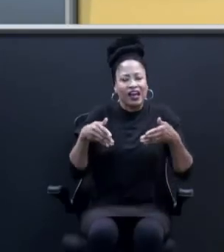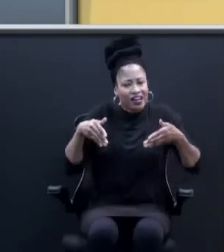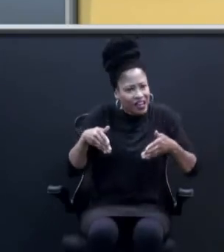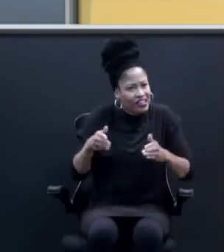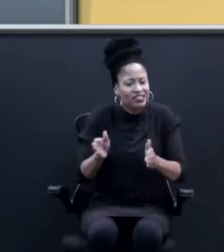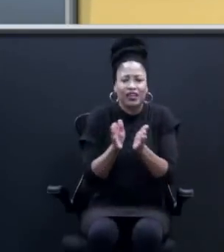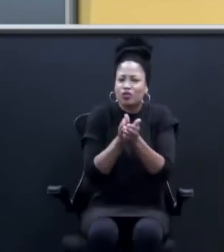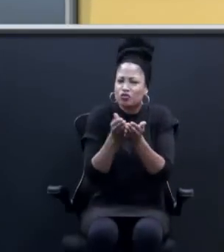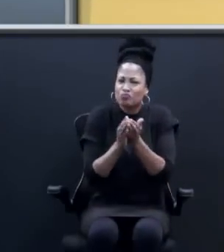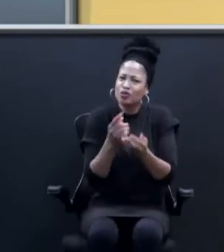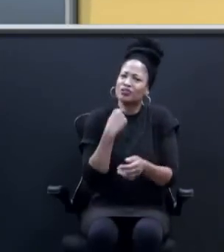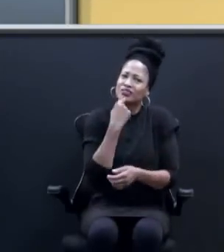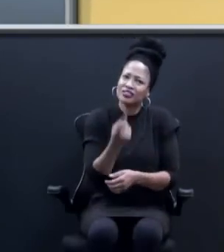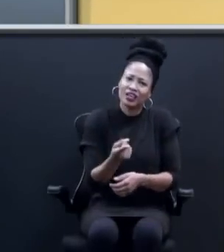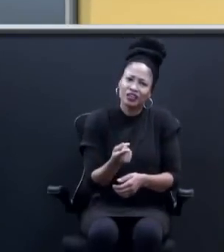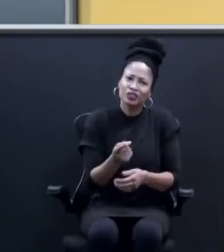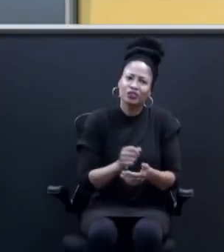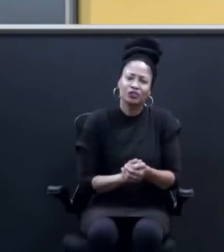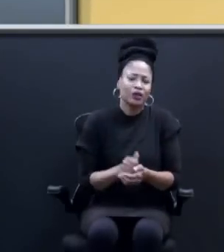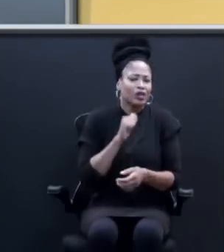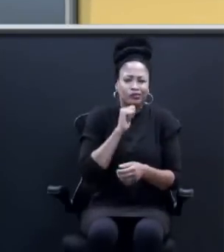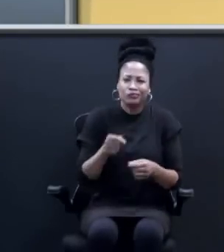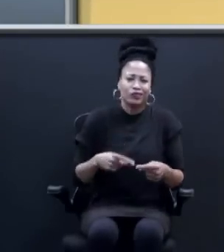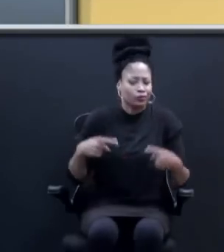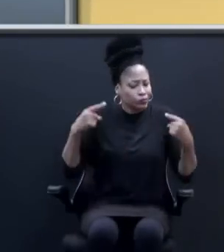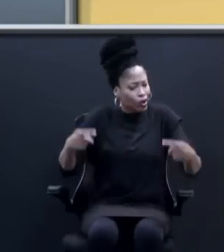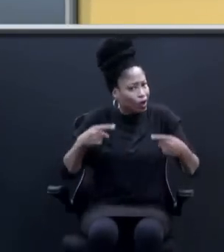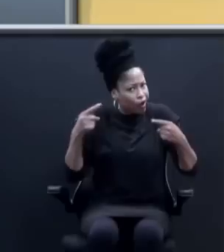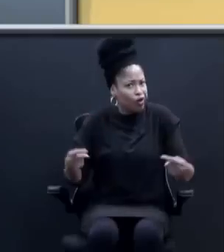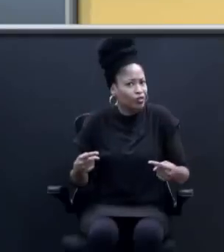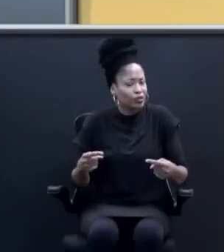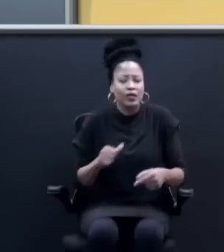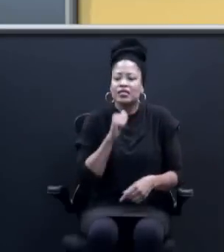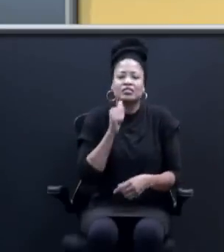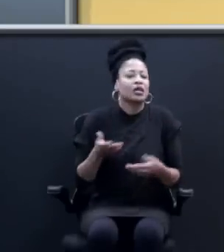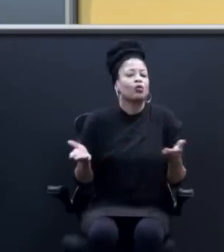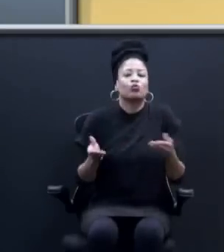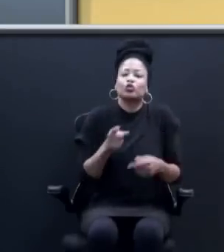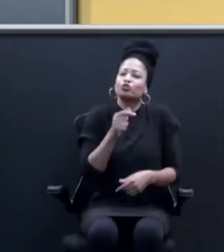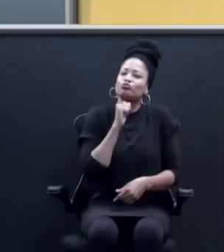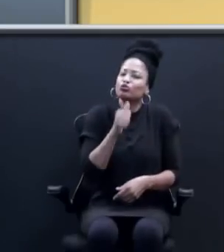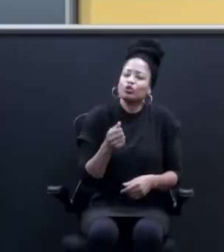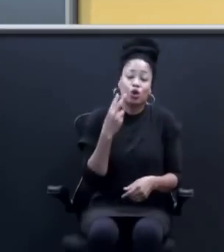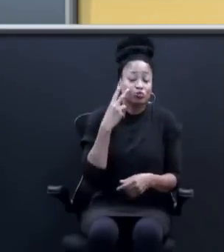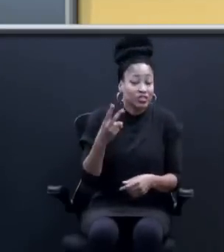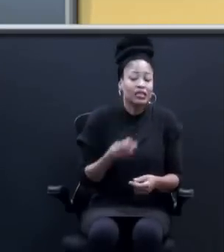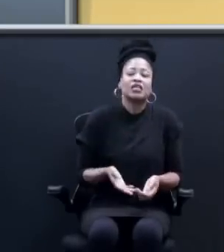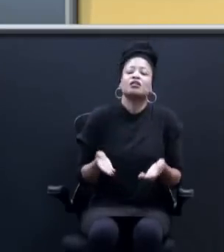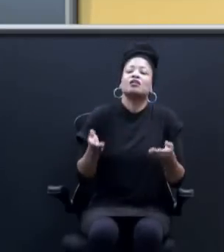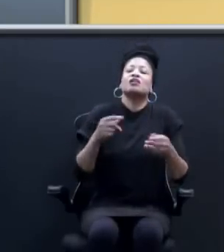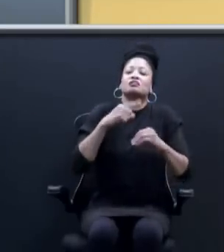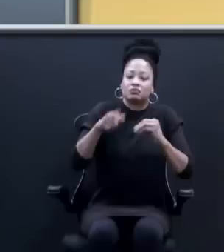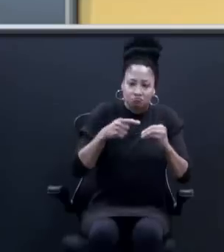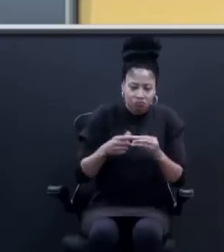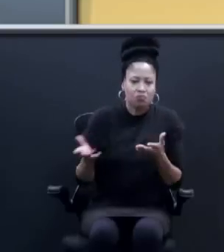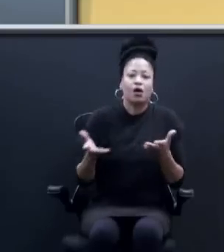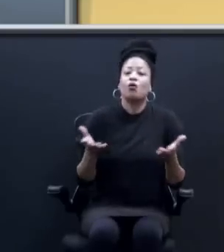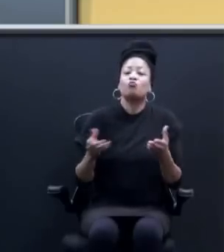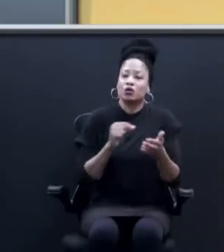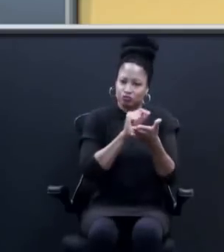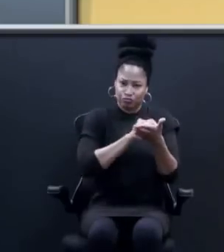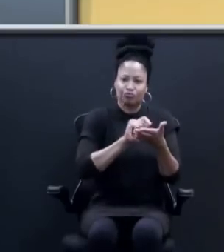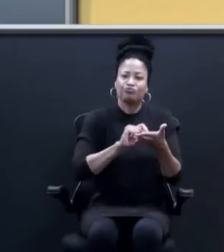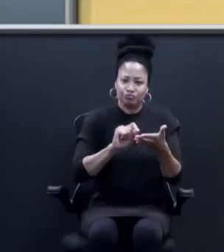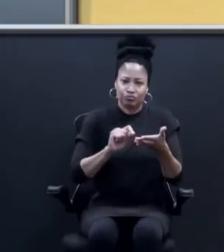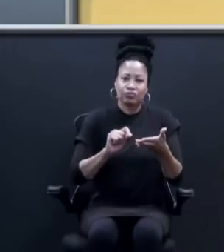argue all the time, we say, I don't see it that way. It's not about what you don't see. It's about what is written. Now,